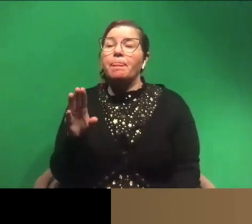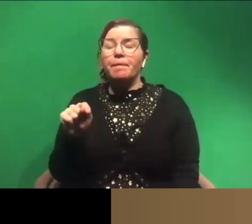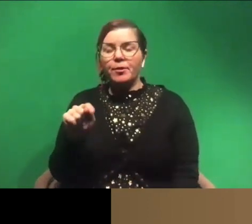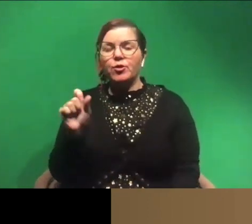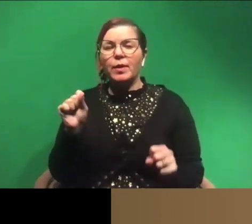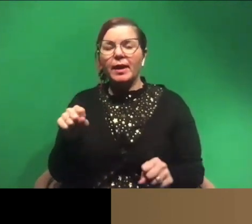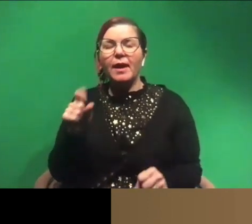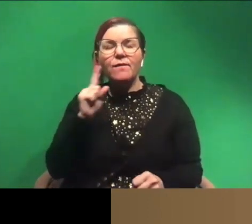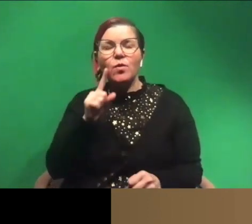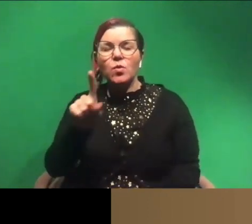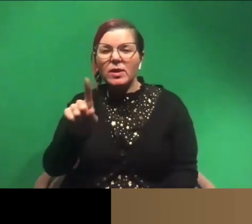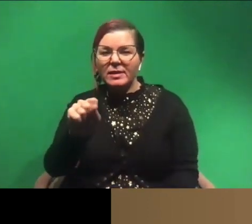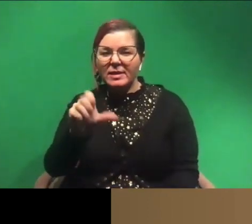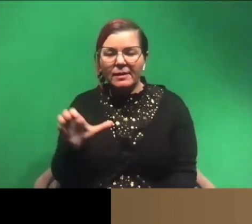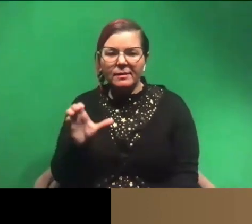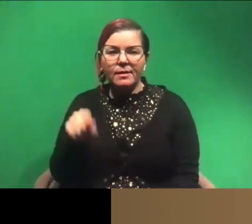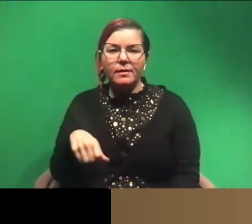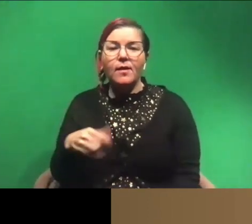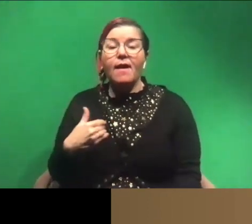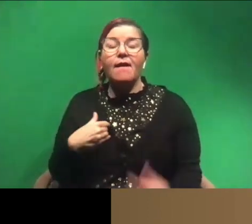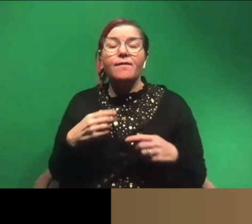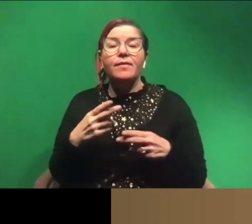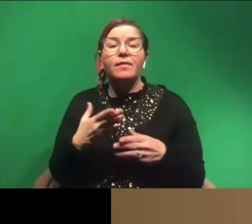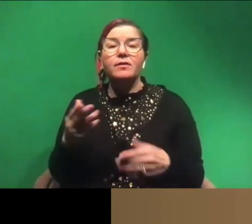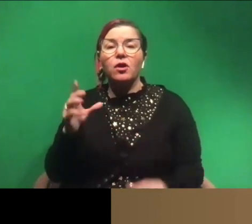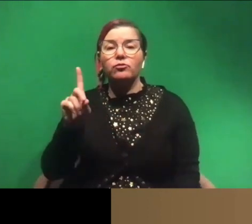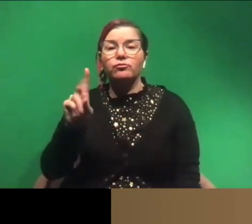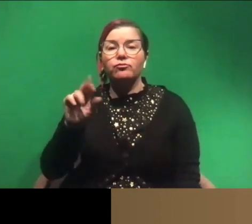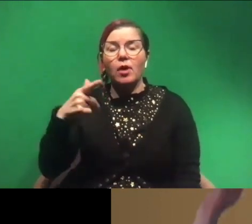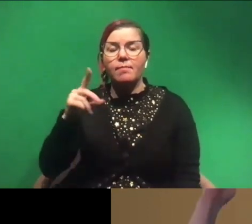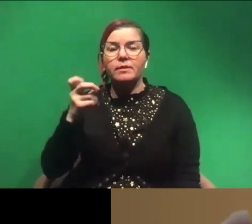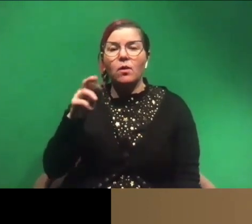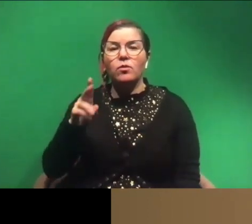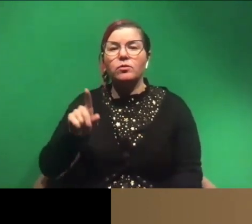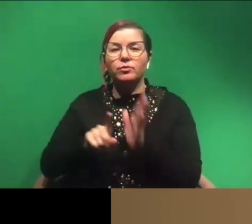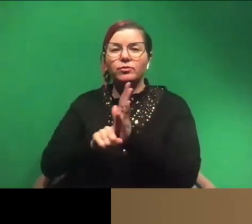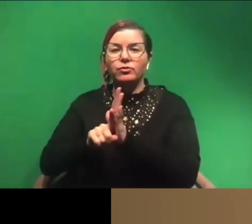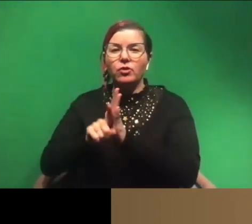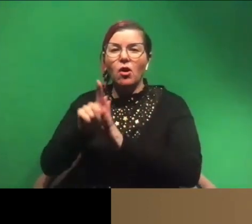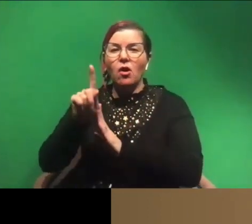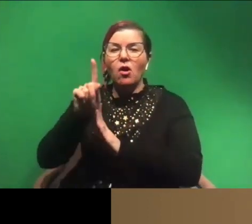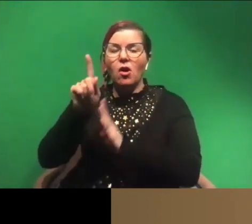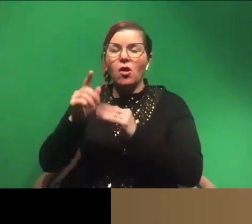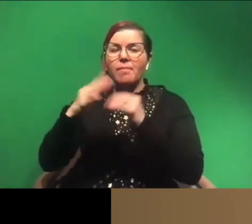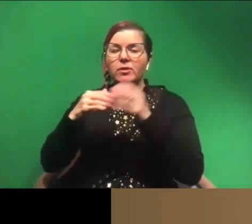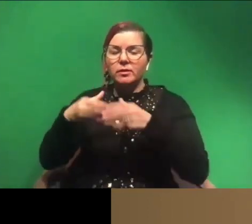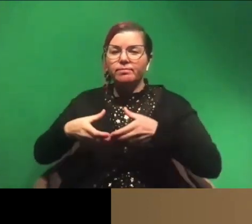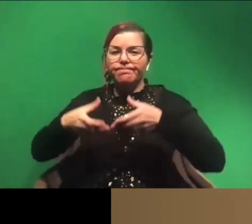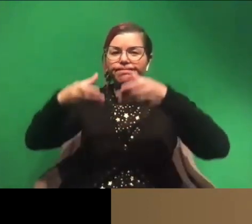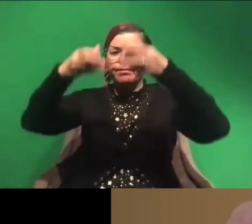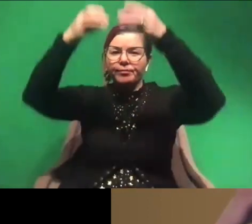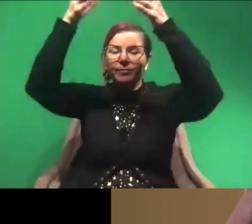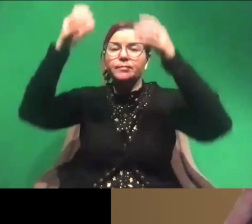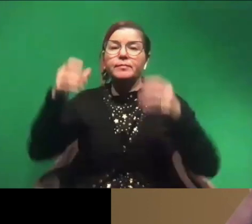for just a second. So we have these things called drop towers. So these are really, really tall towers, like really tall. And then you